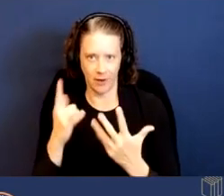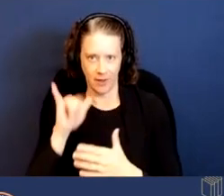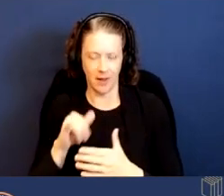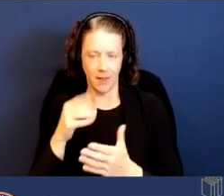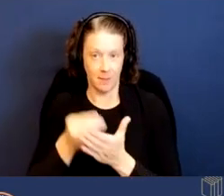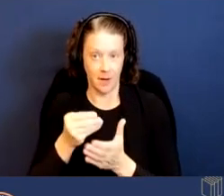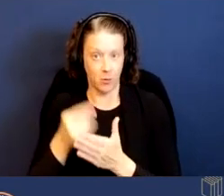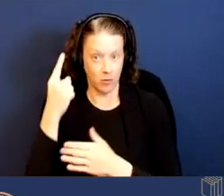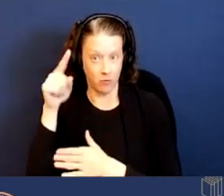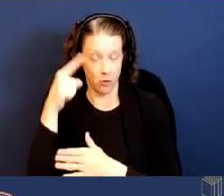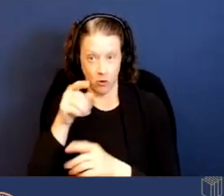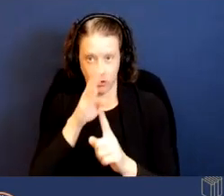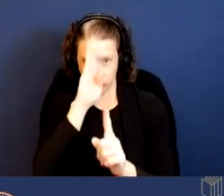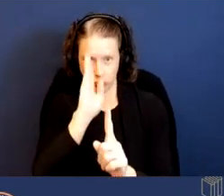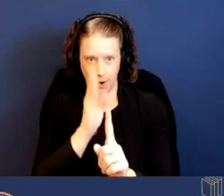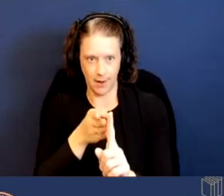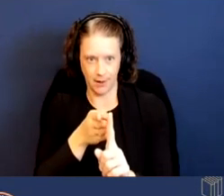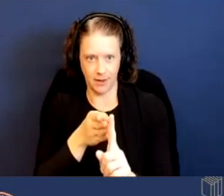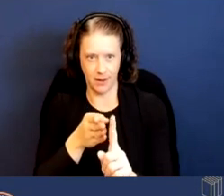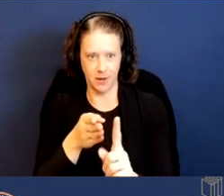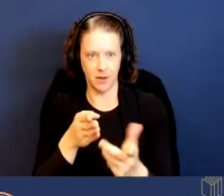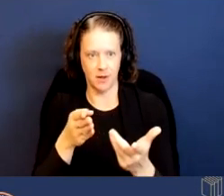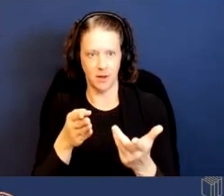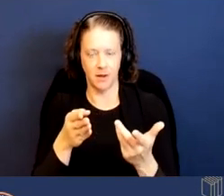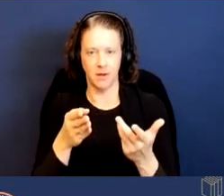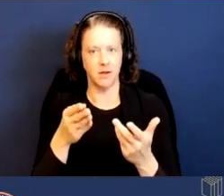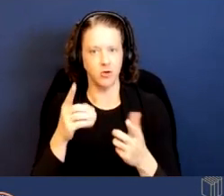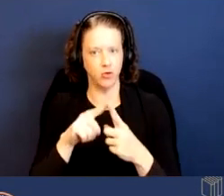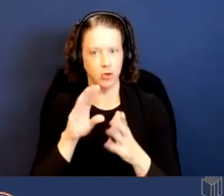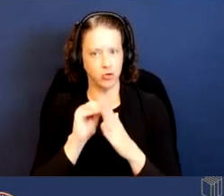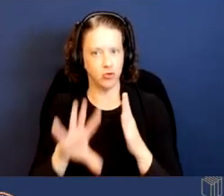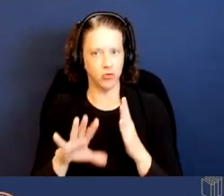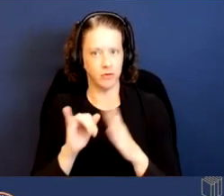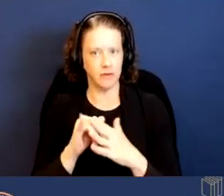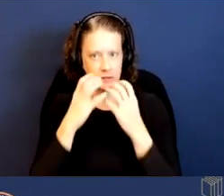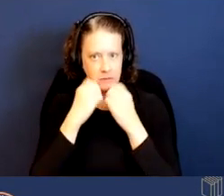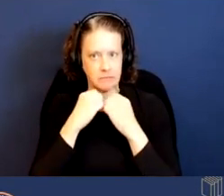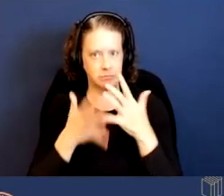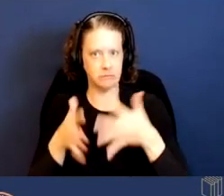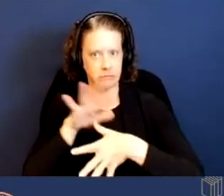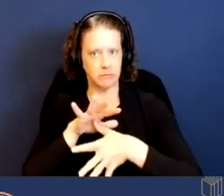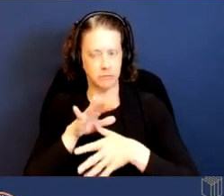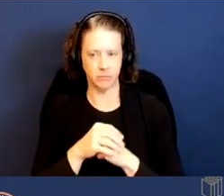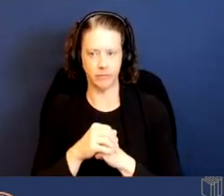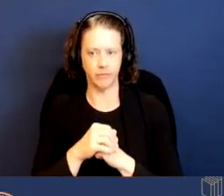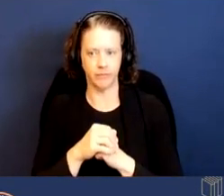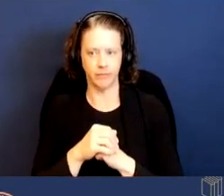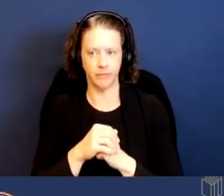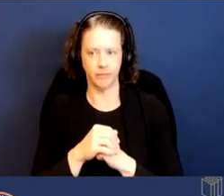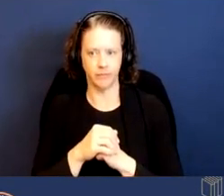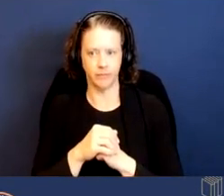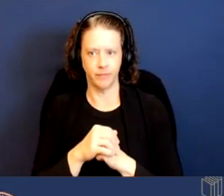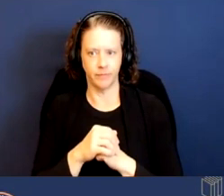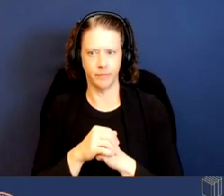goes directly to, the students is really the goal here. Again,